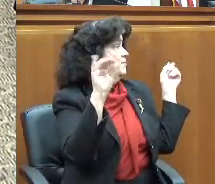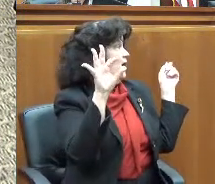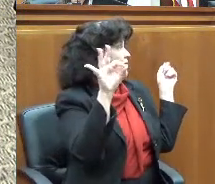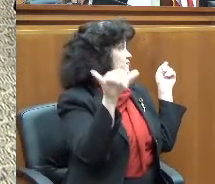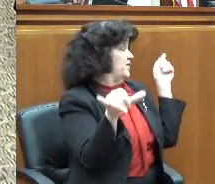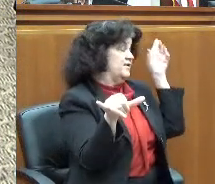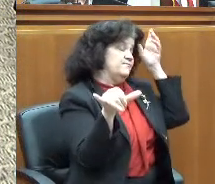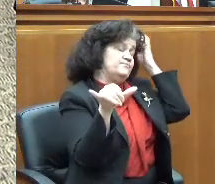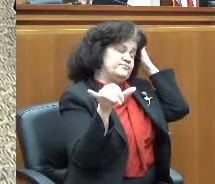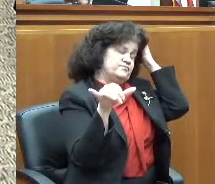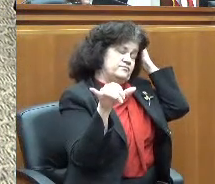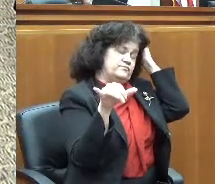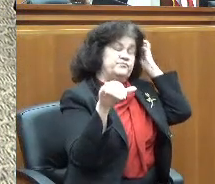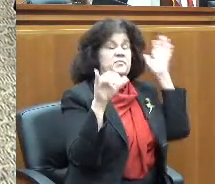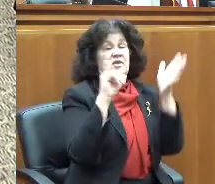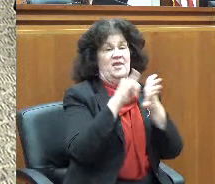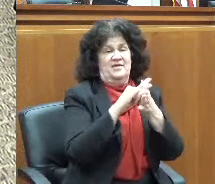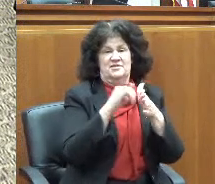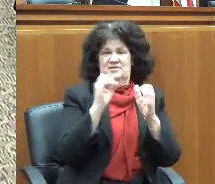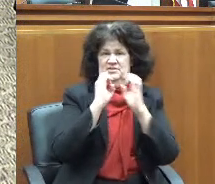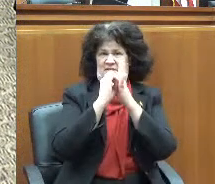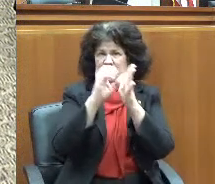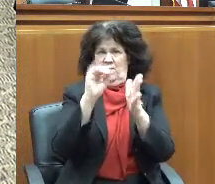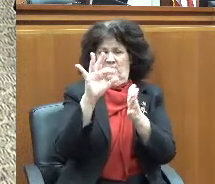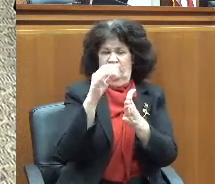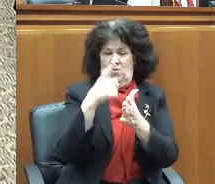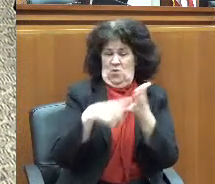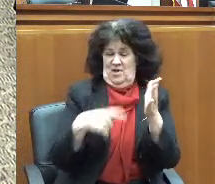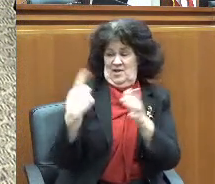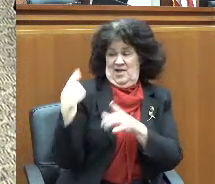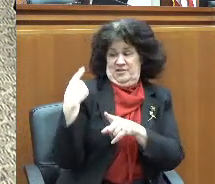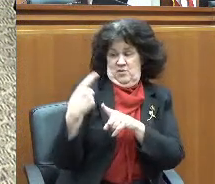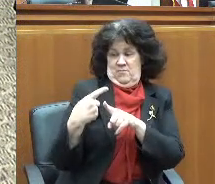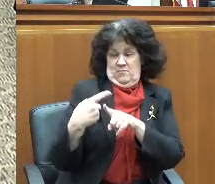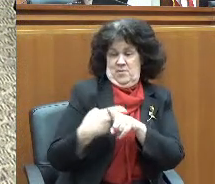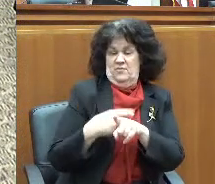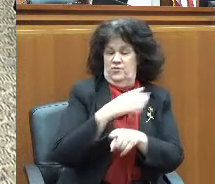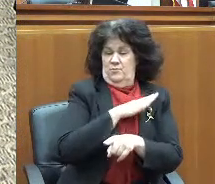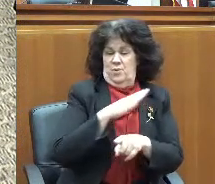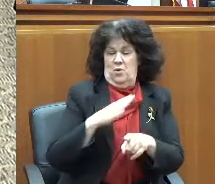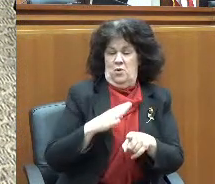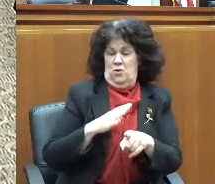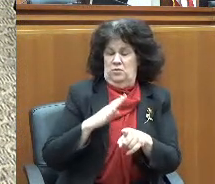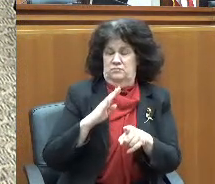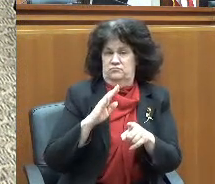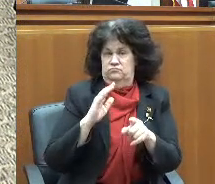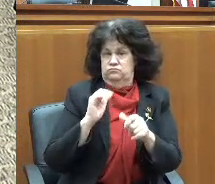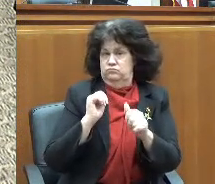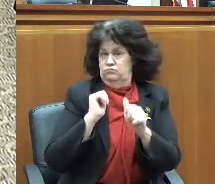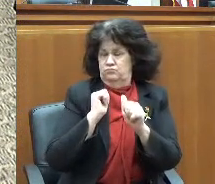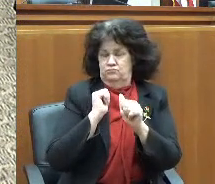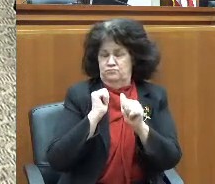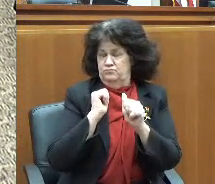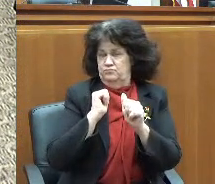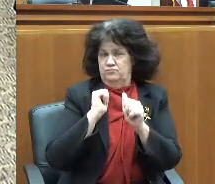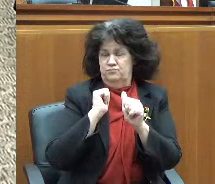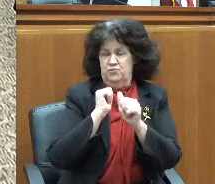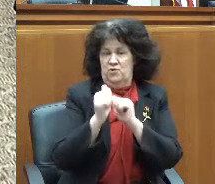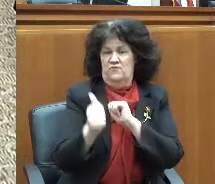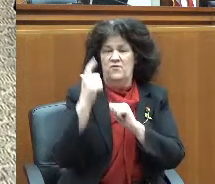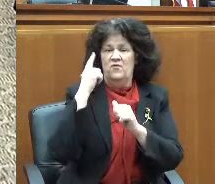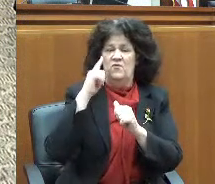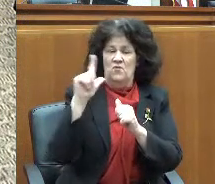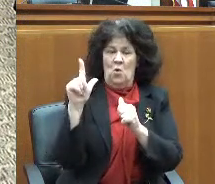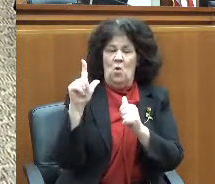the deregulation that this board approved last month. And so you approved policy language last month, and you asked